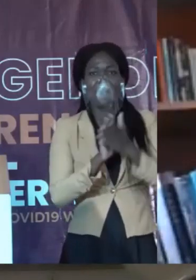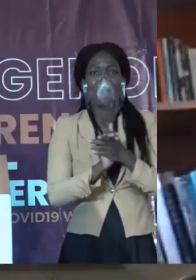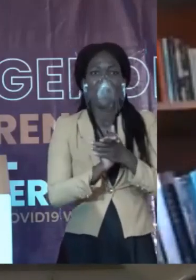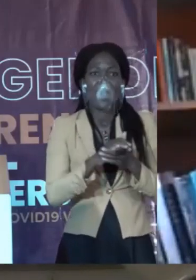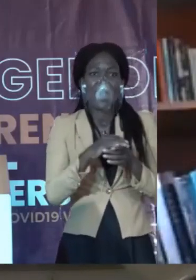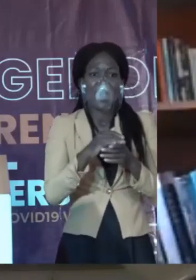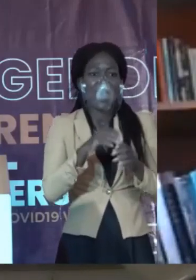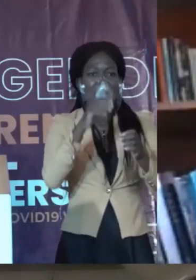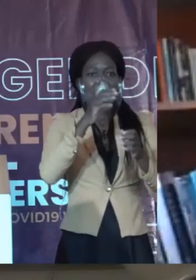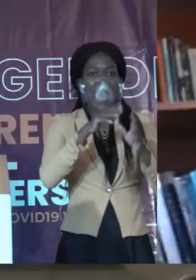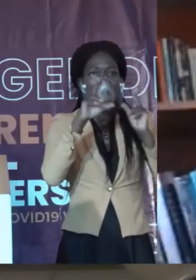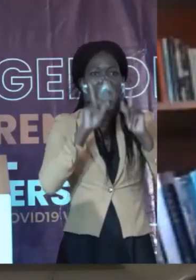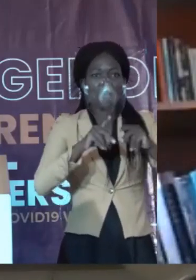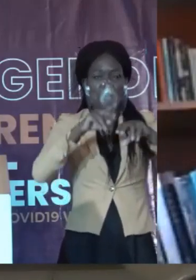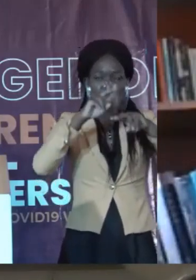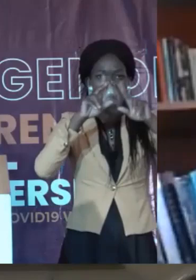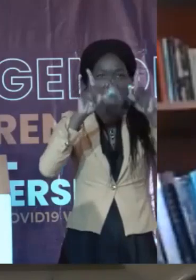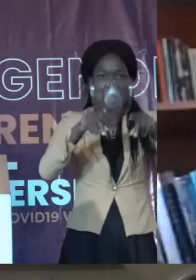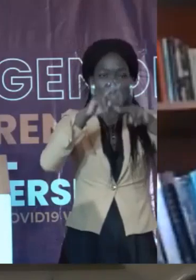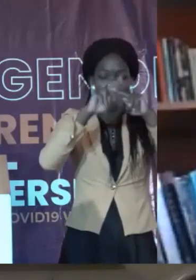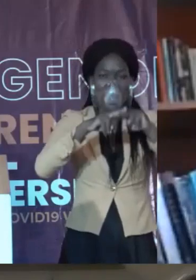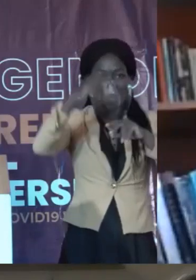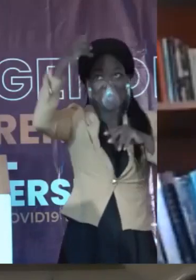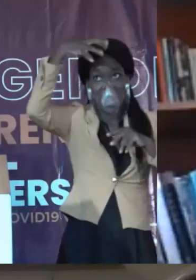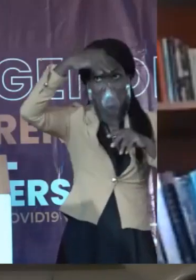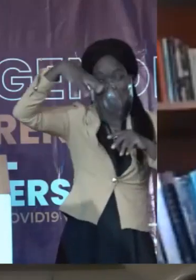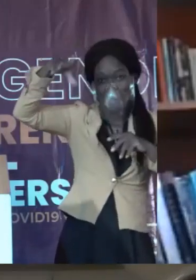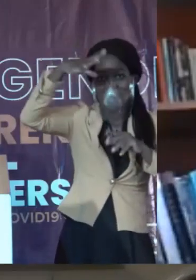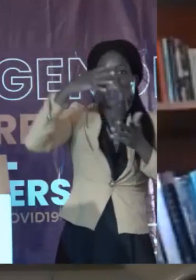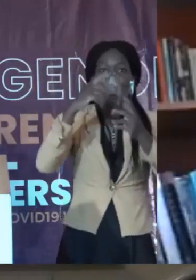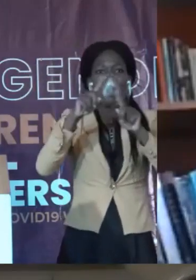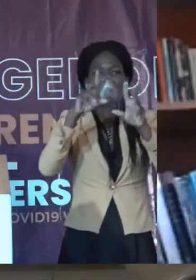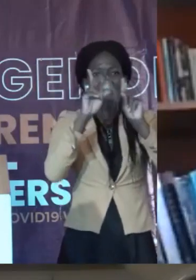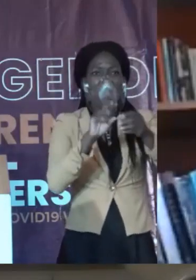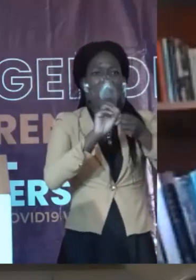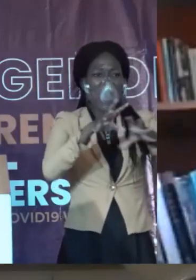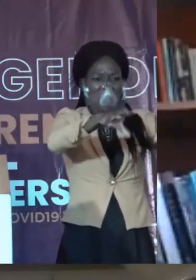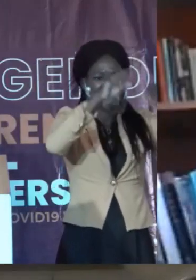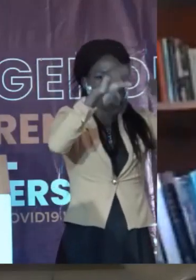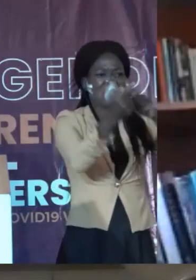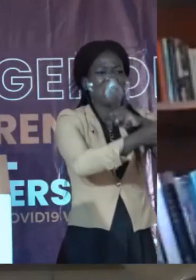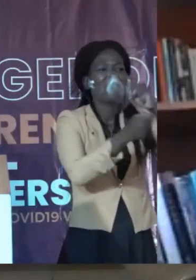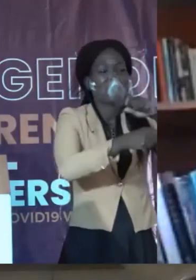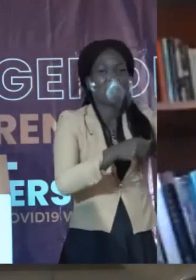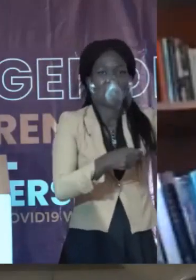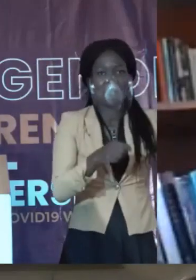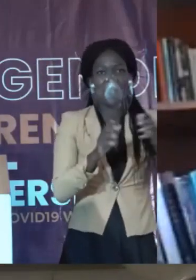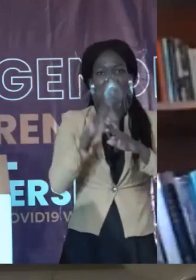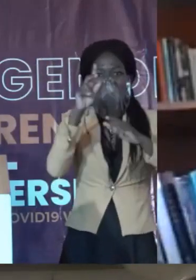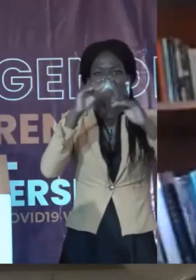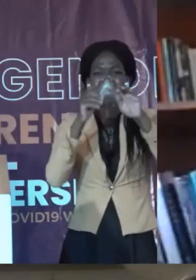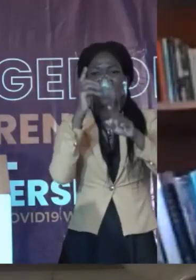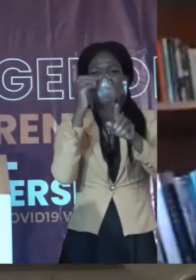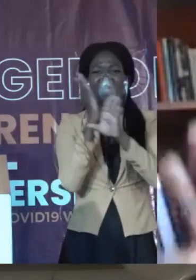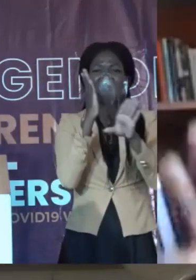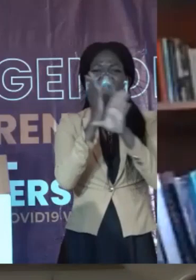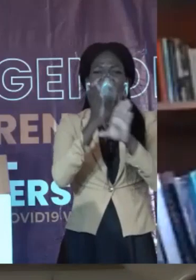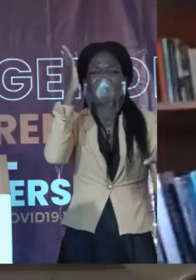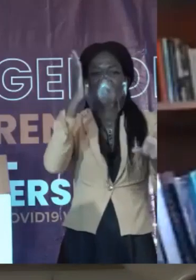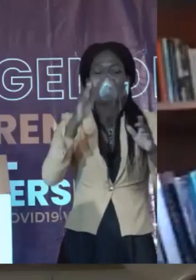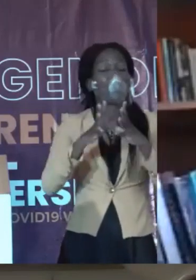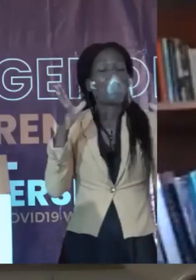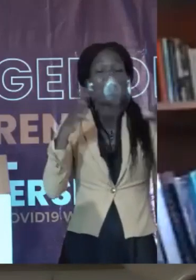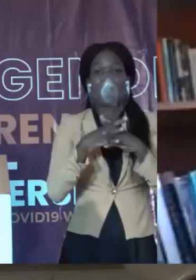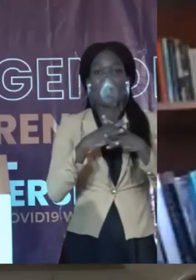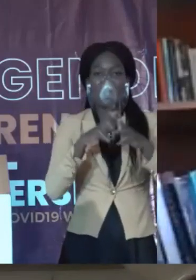rural, complexity of participation, complexity of access, digital money. So there is this whole